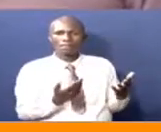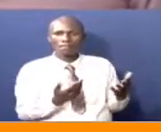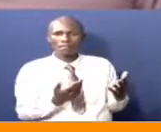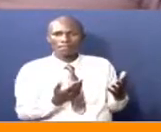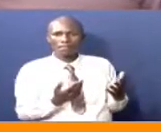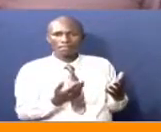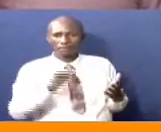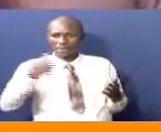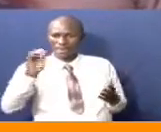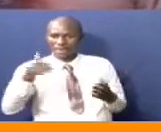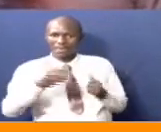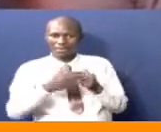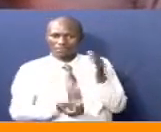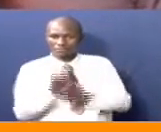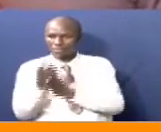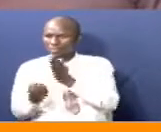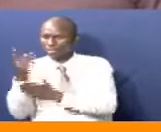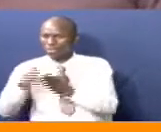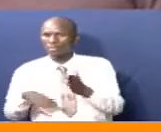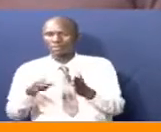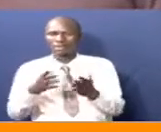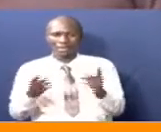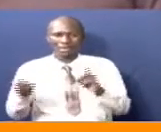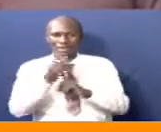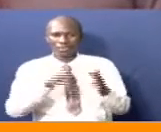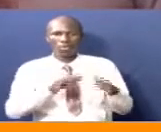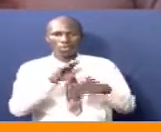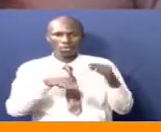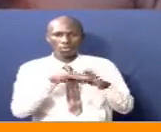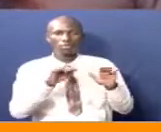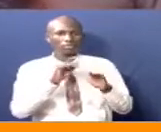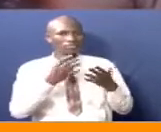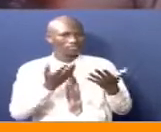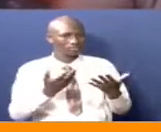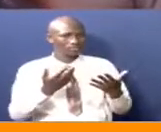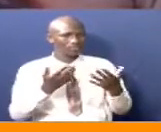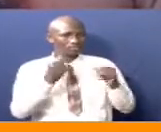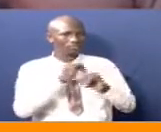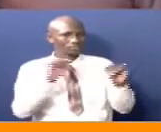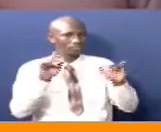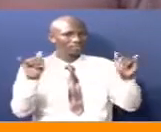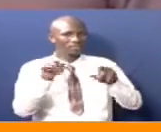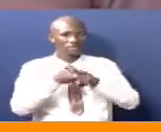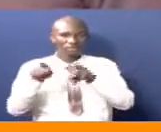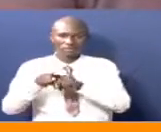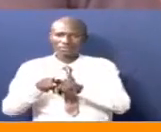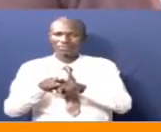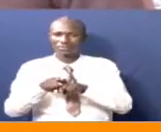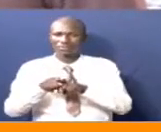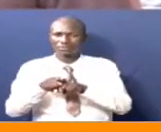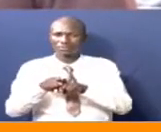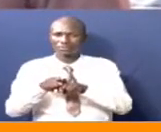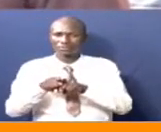to construct household latrines and achieve open defecation-free status. And in Kitui, which